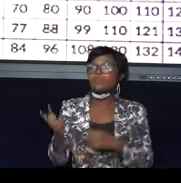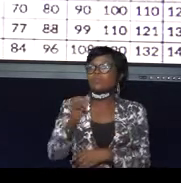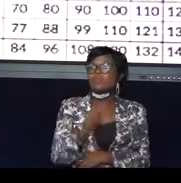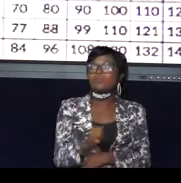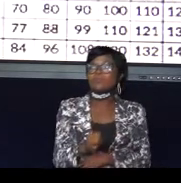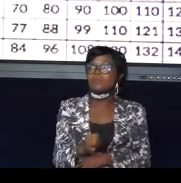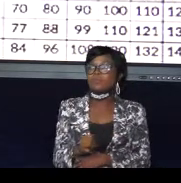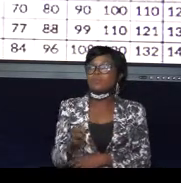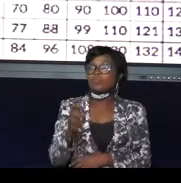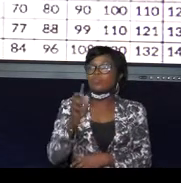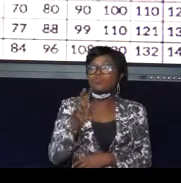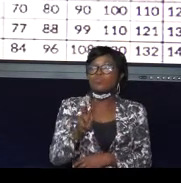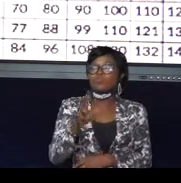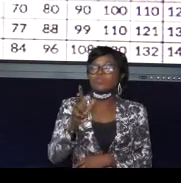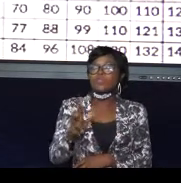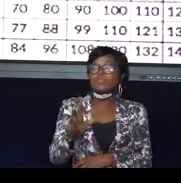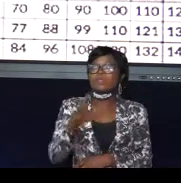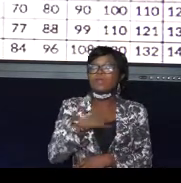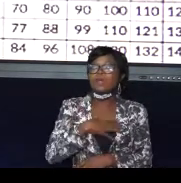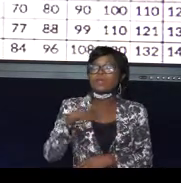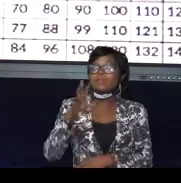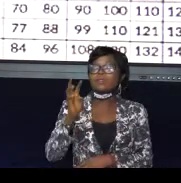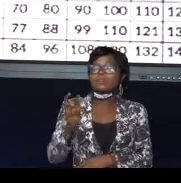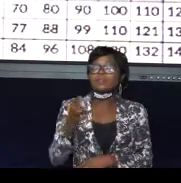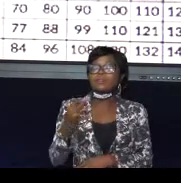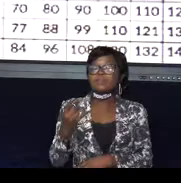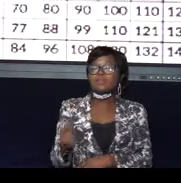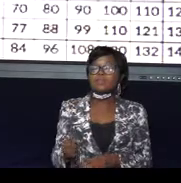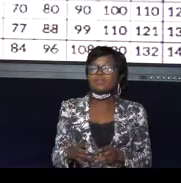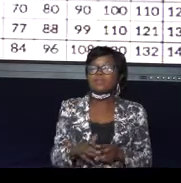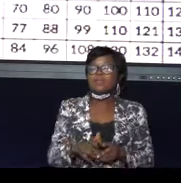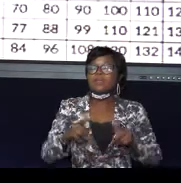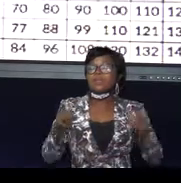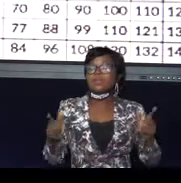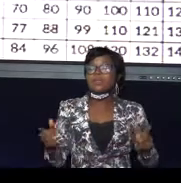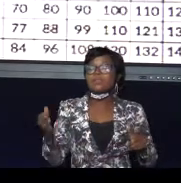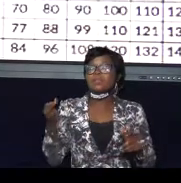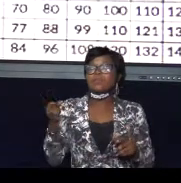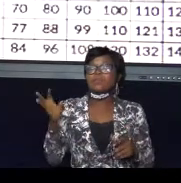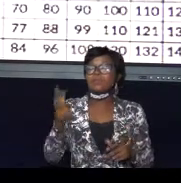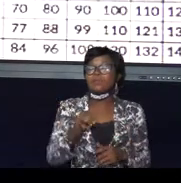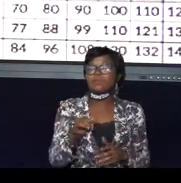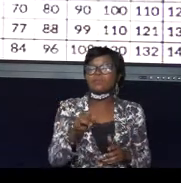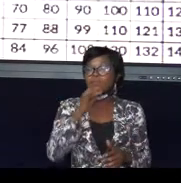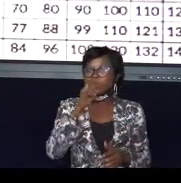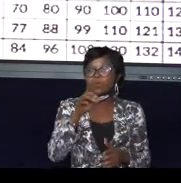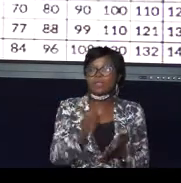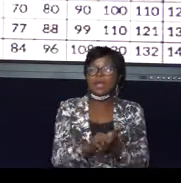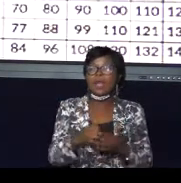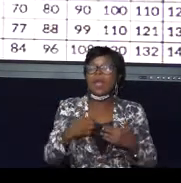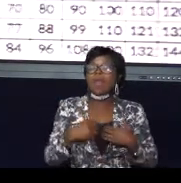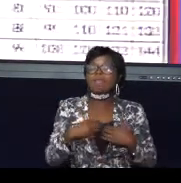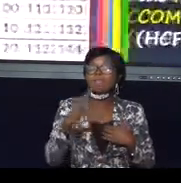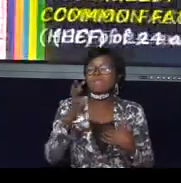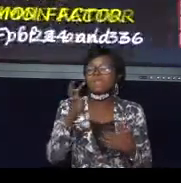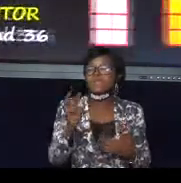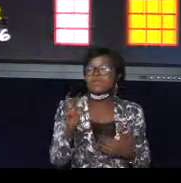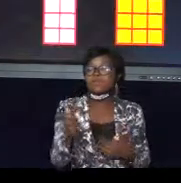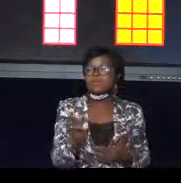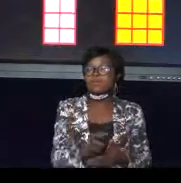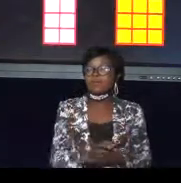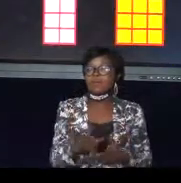both of them. So these are the common factors, 2, 3, and 6, but the largest of them is the one that has 6.